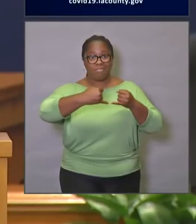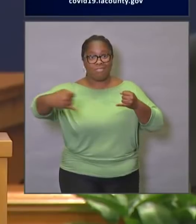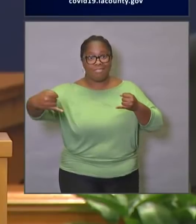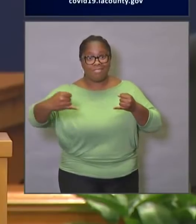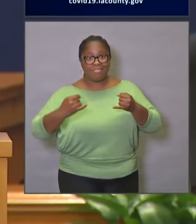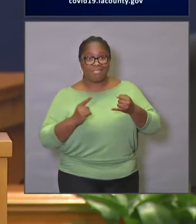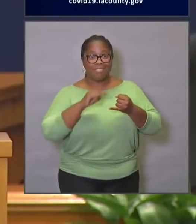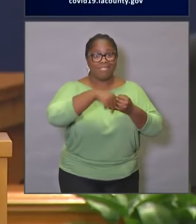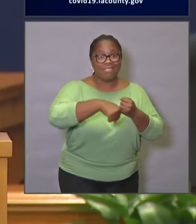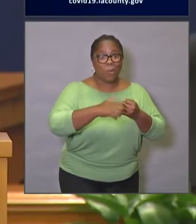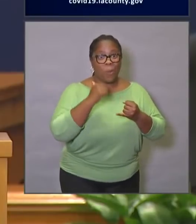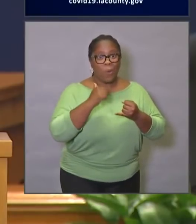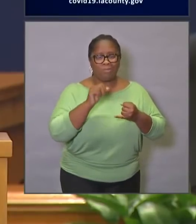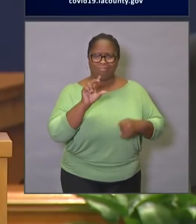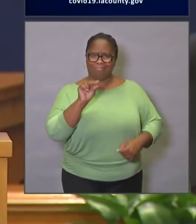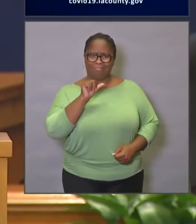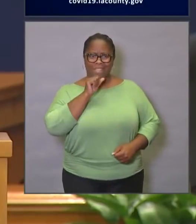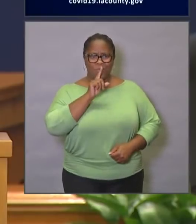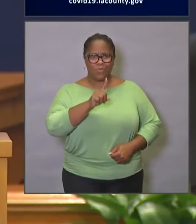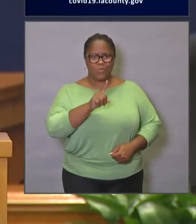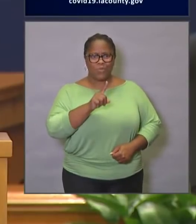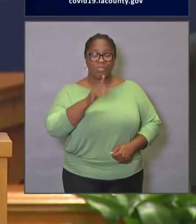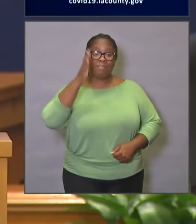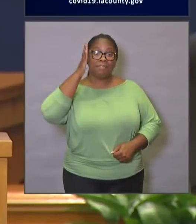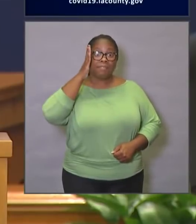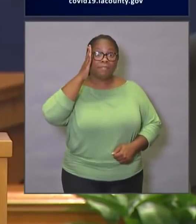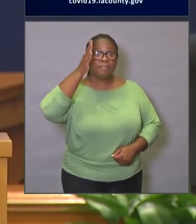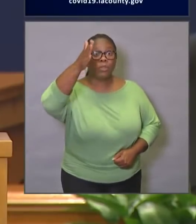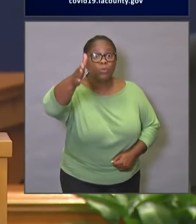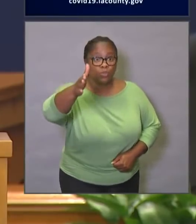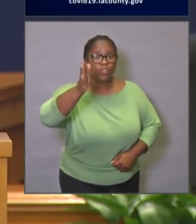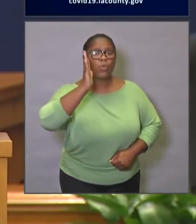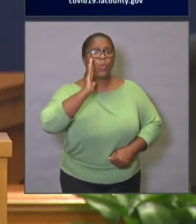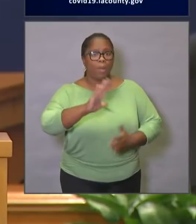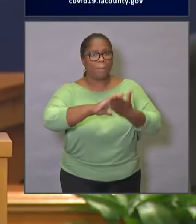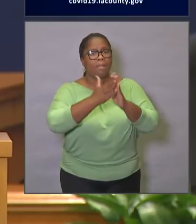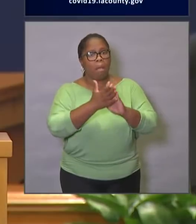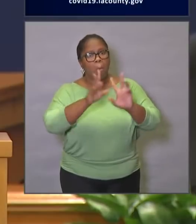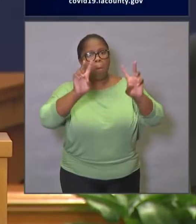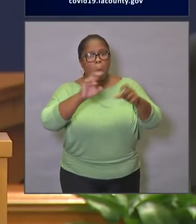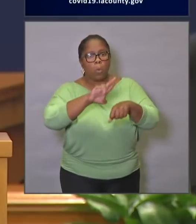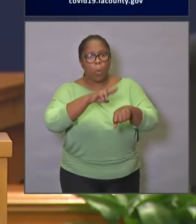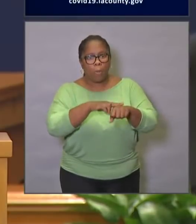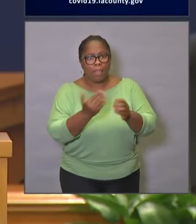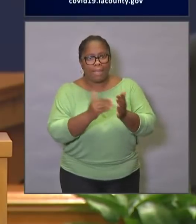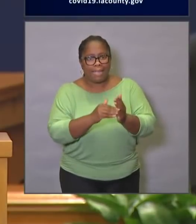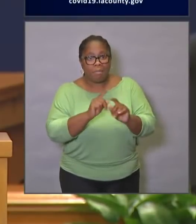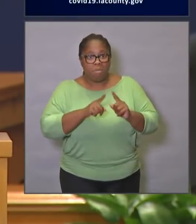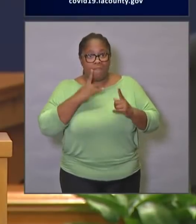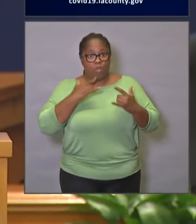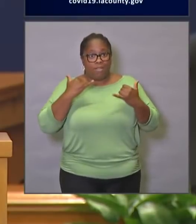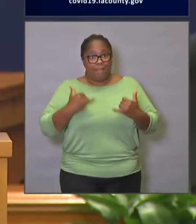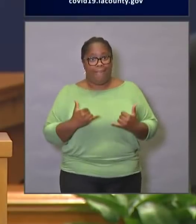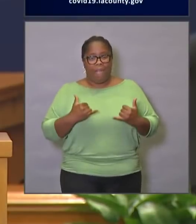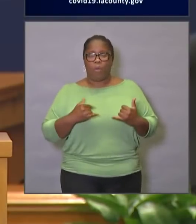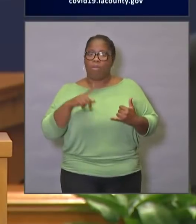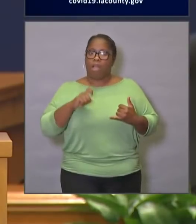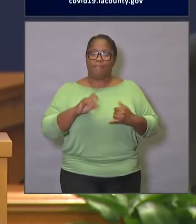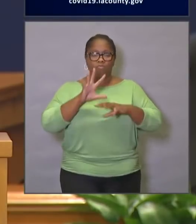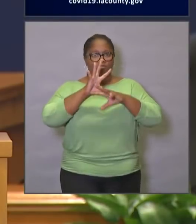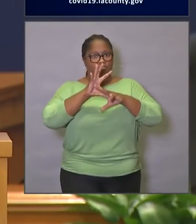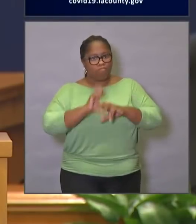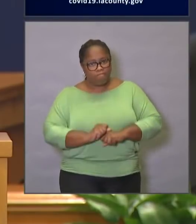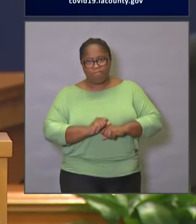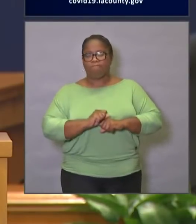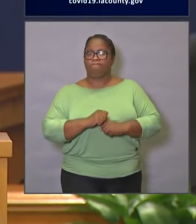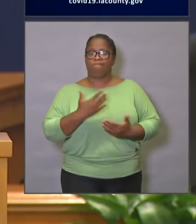life as we knew it before. But for now, we need to be together in creating the new normal that gets us to the other